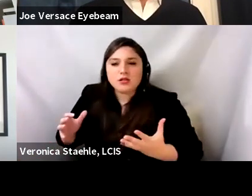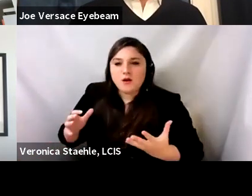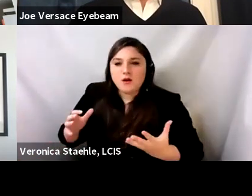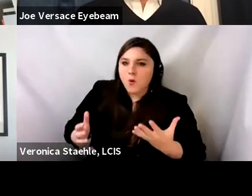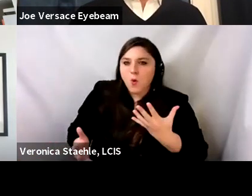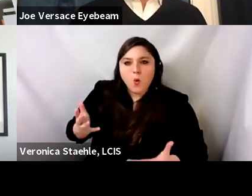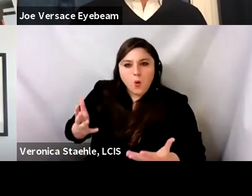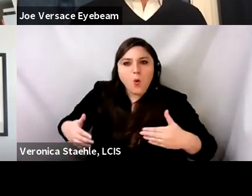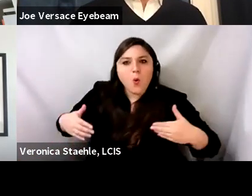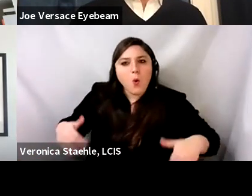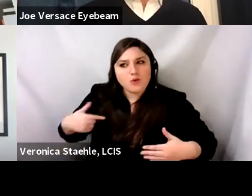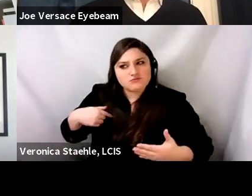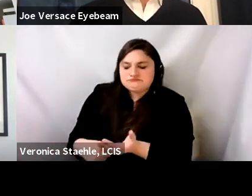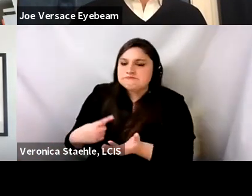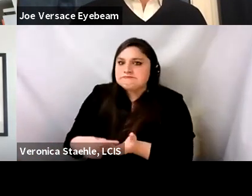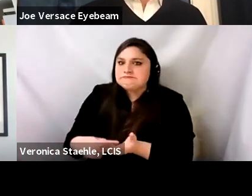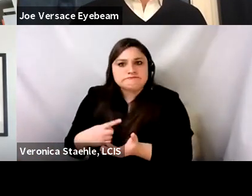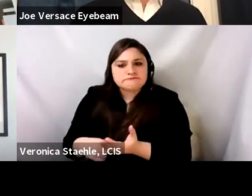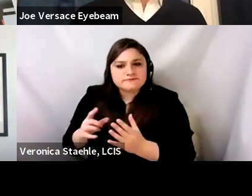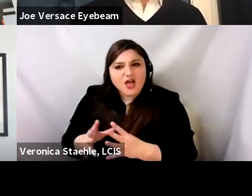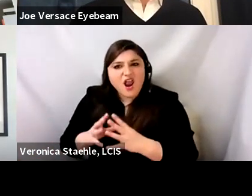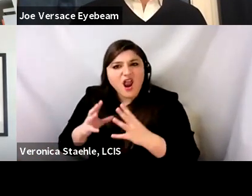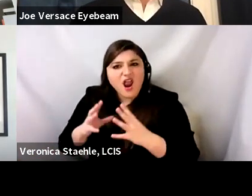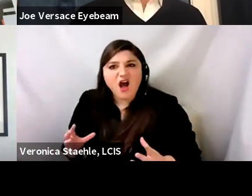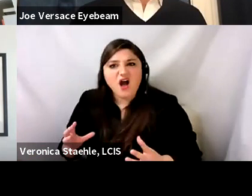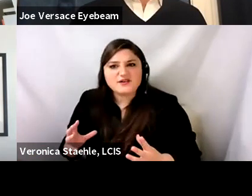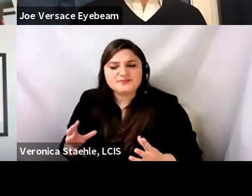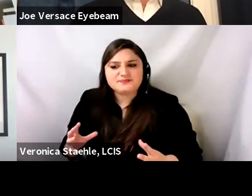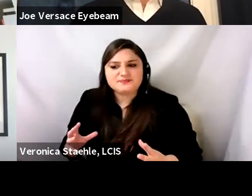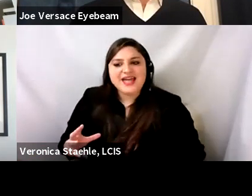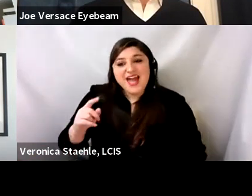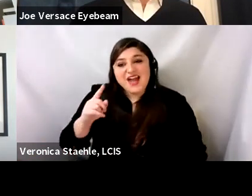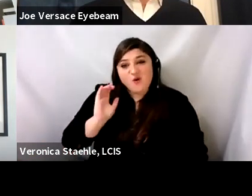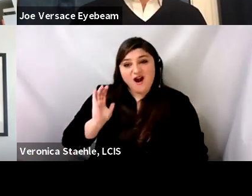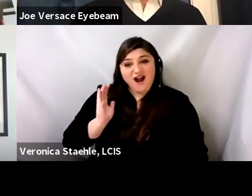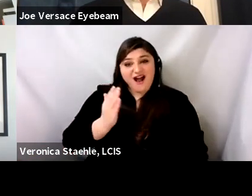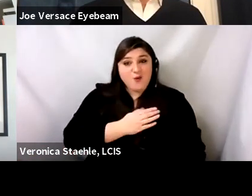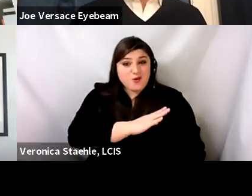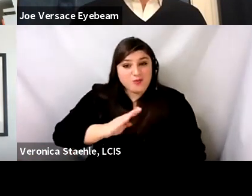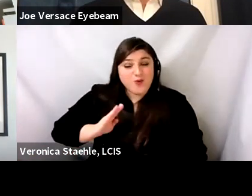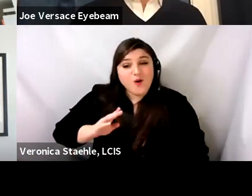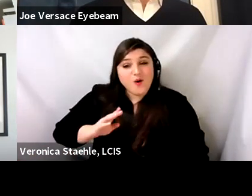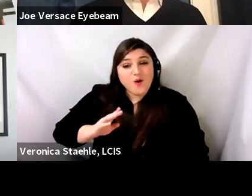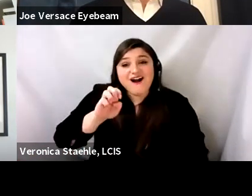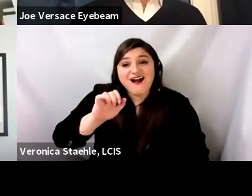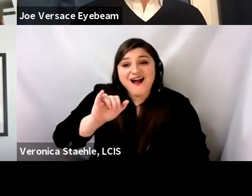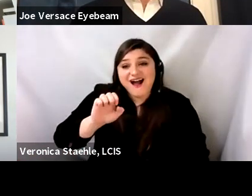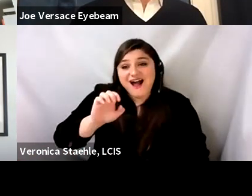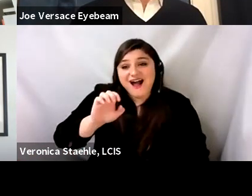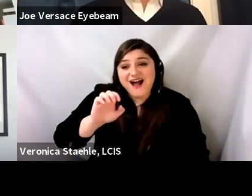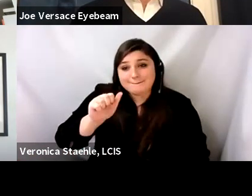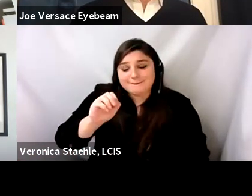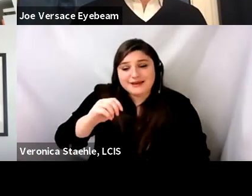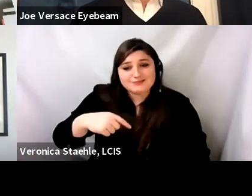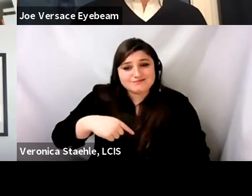Truly the team at Eyebeam is astounding in that there's such a sense of commitment to the mission of the